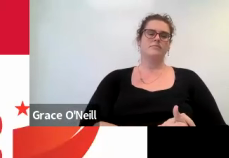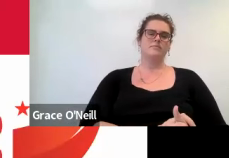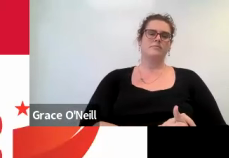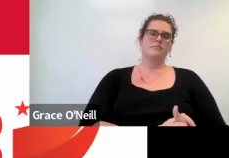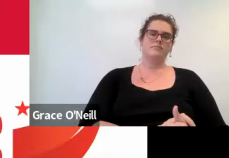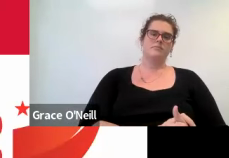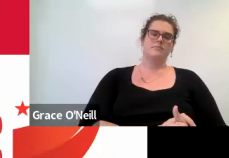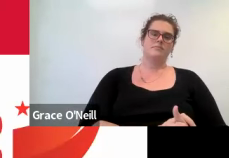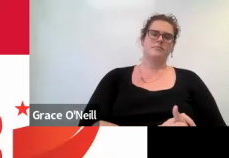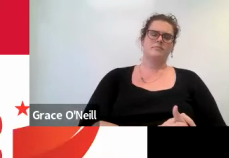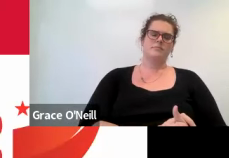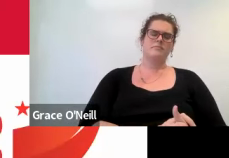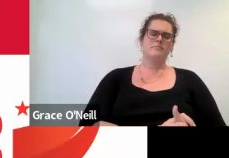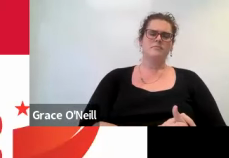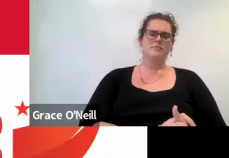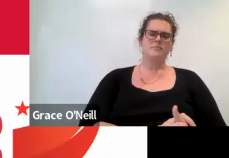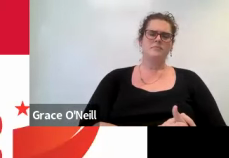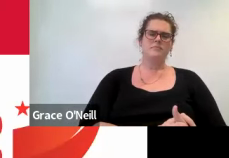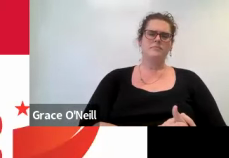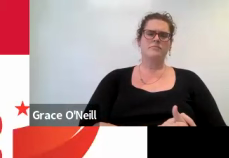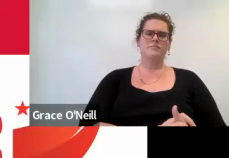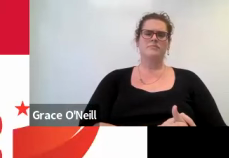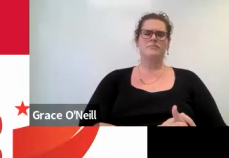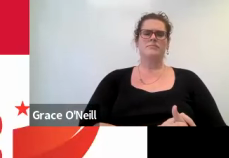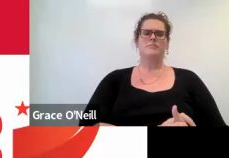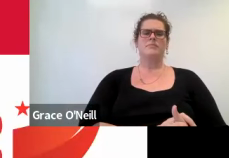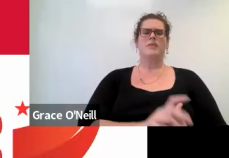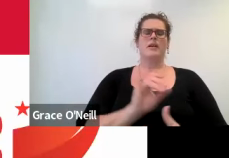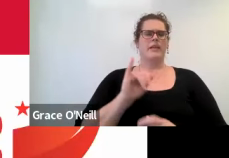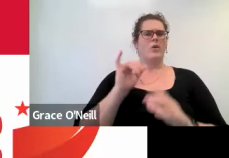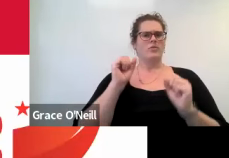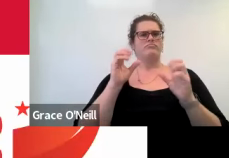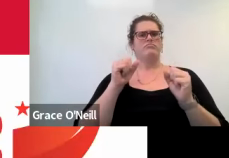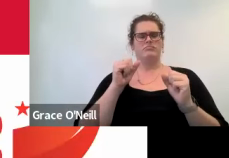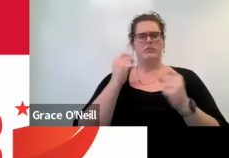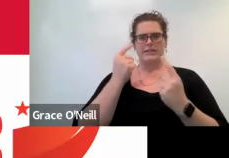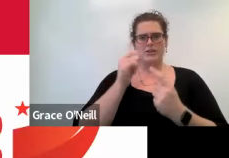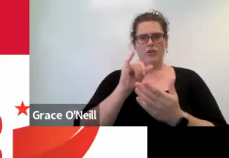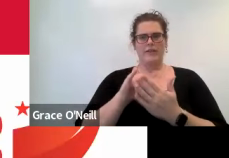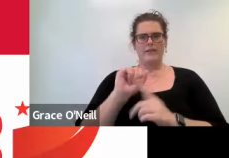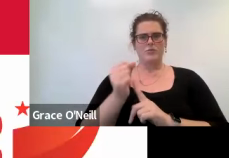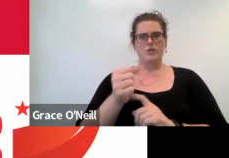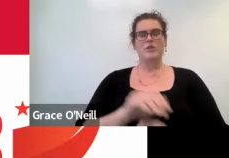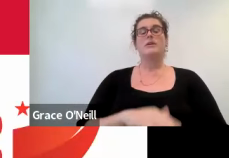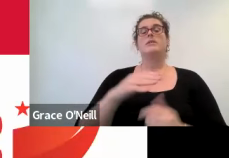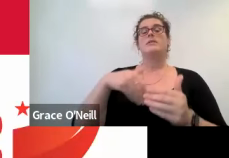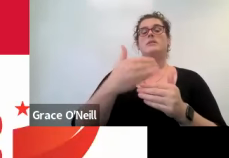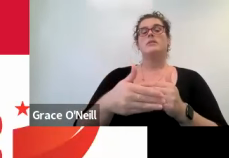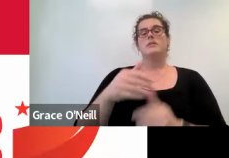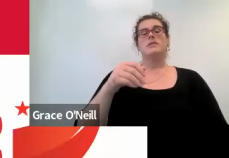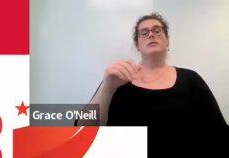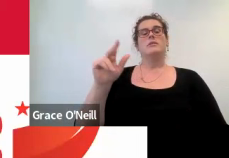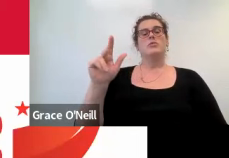rather positive finding considering. Next slide, please. Are you able to access mental, emotional support